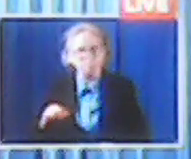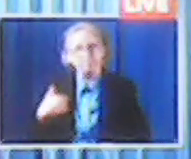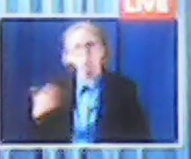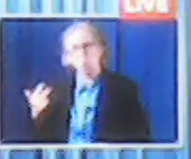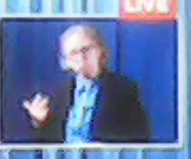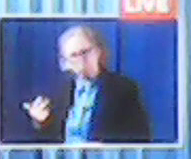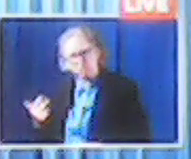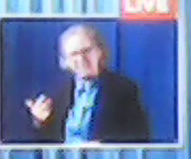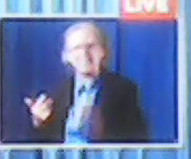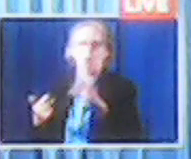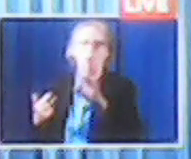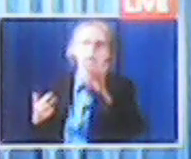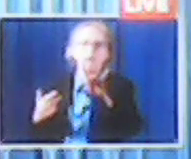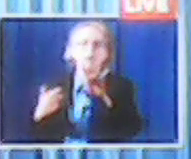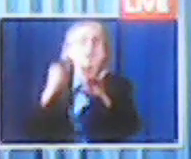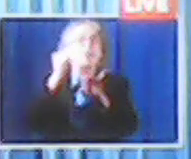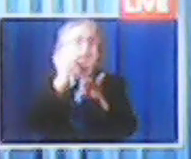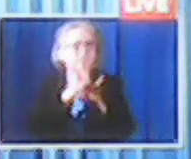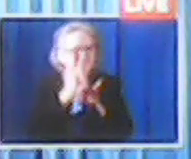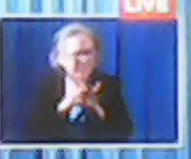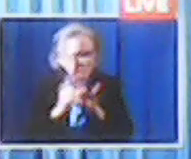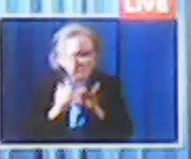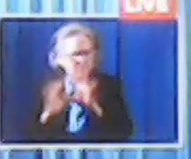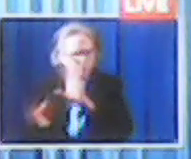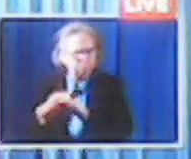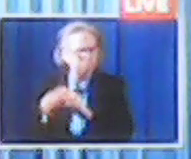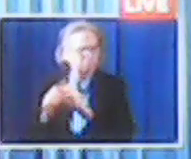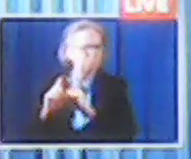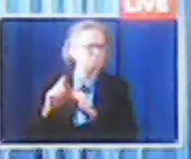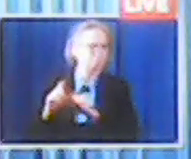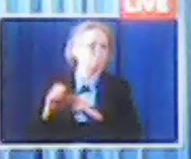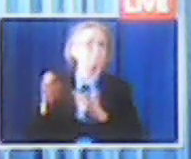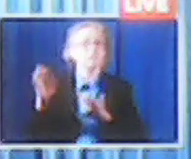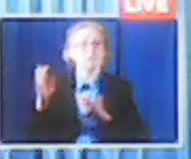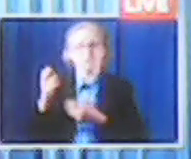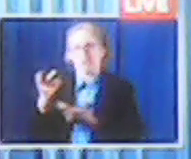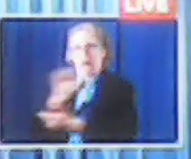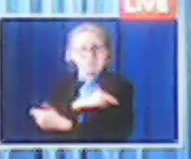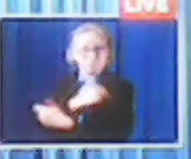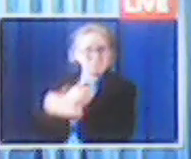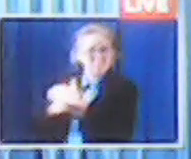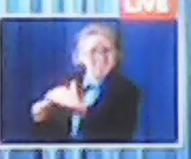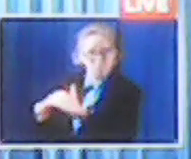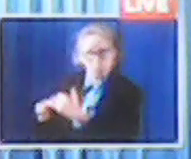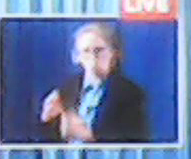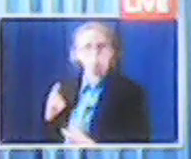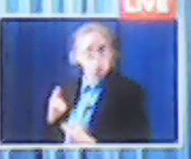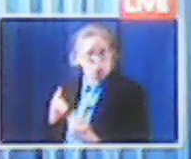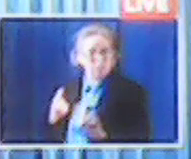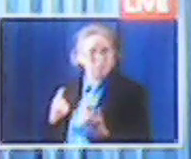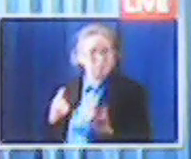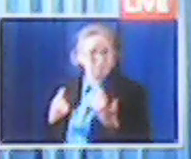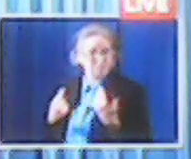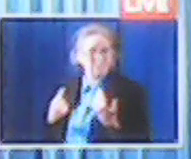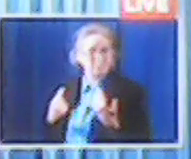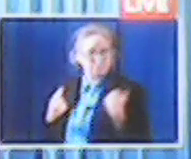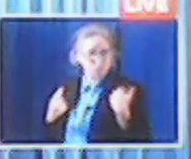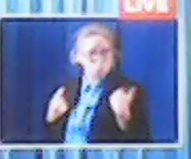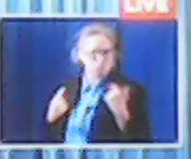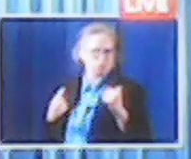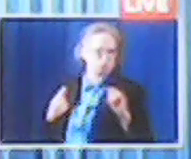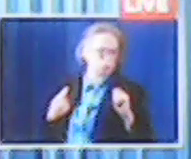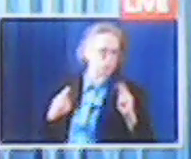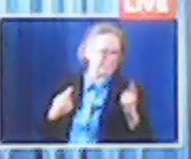from an average of 3 per day to 8 per day. Trumbull County residents are being admitted to the hospital with the average number growing from 1 to